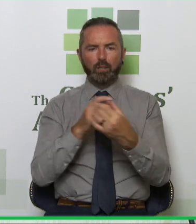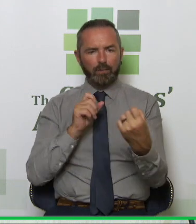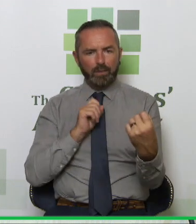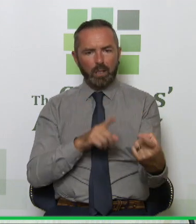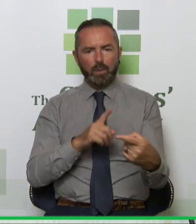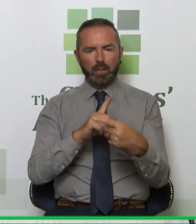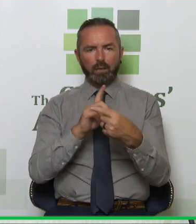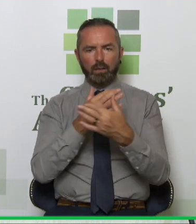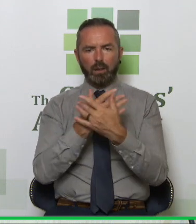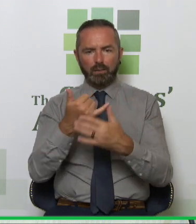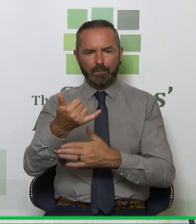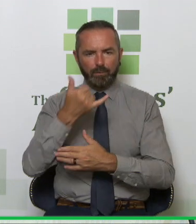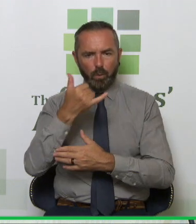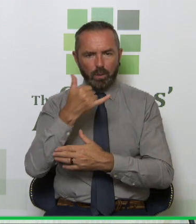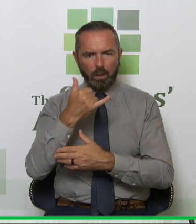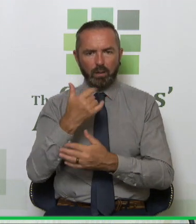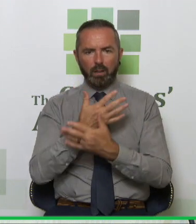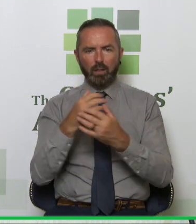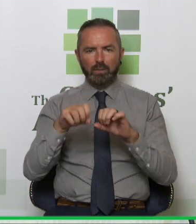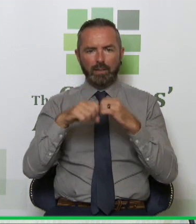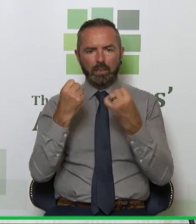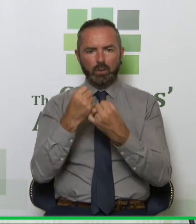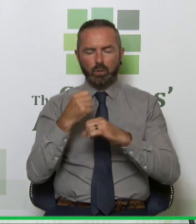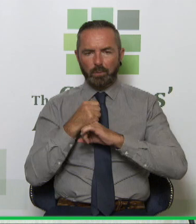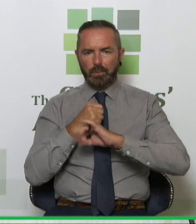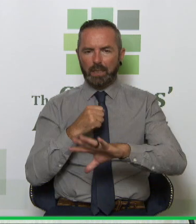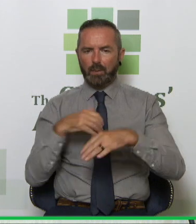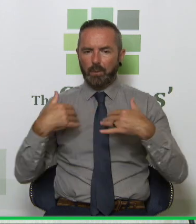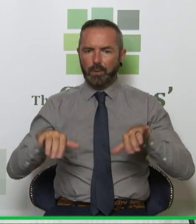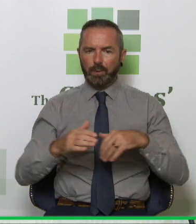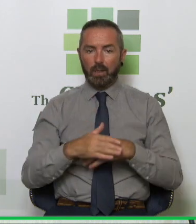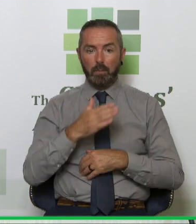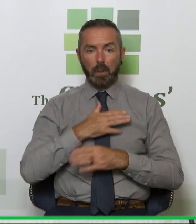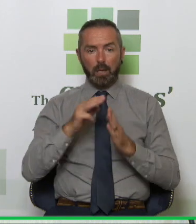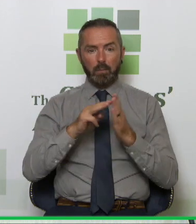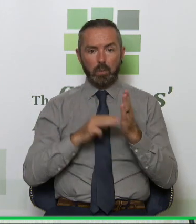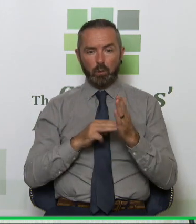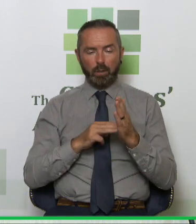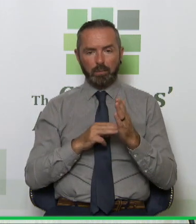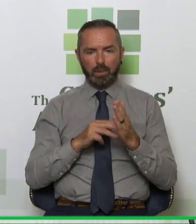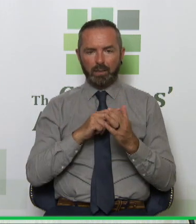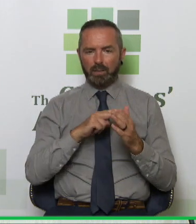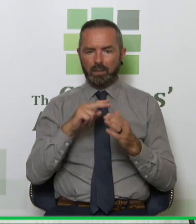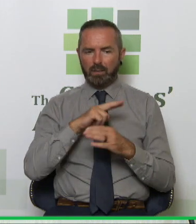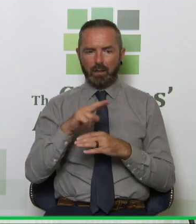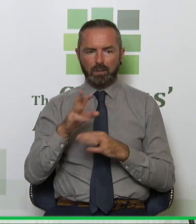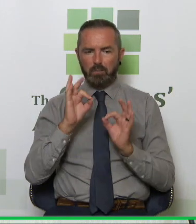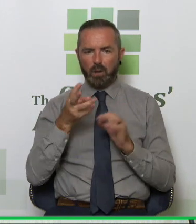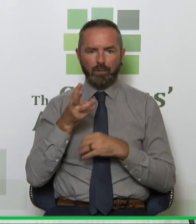calls and social kind of media. My program is not a silver bullet program, in that it's going